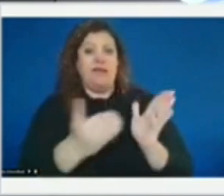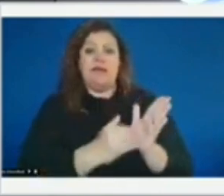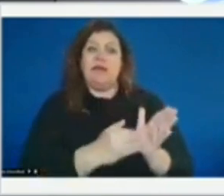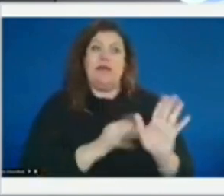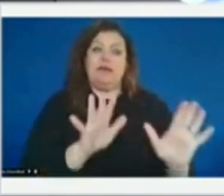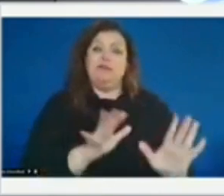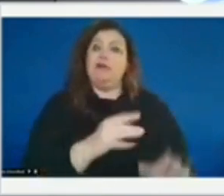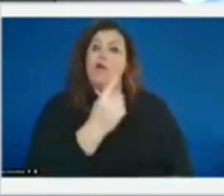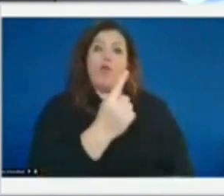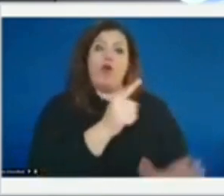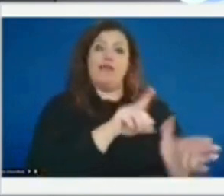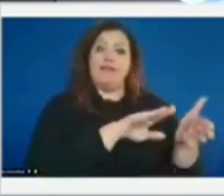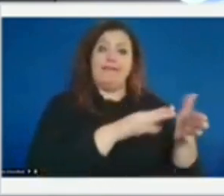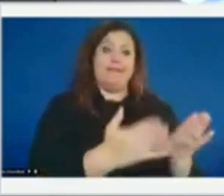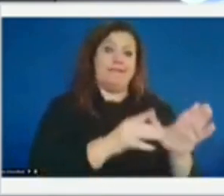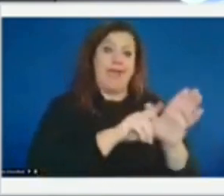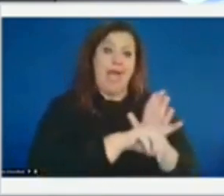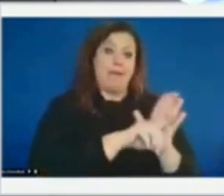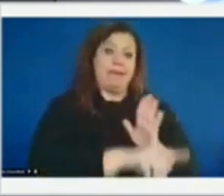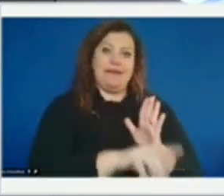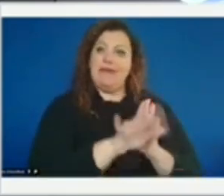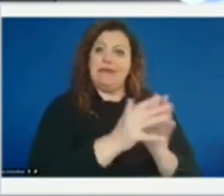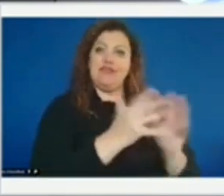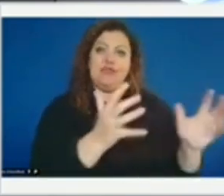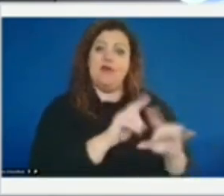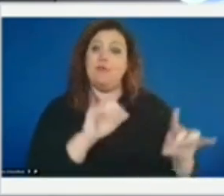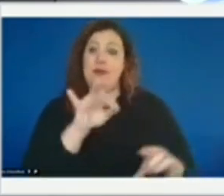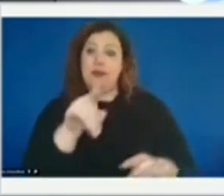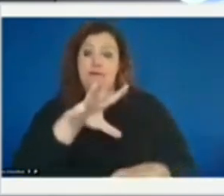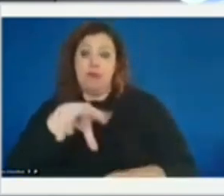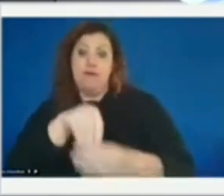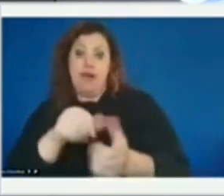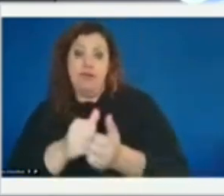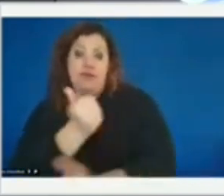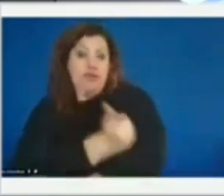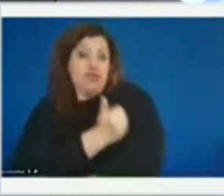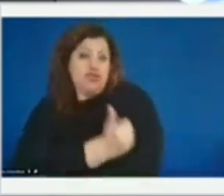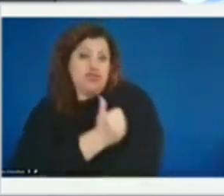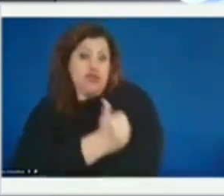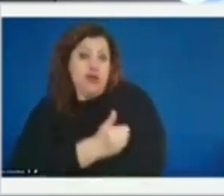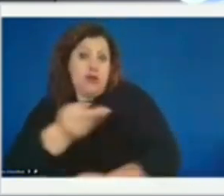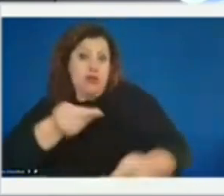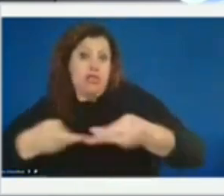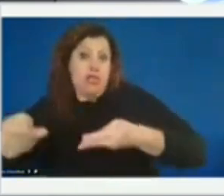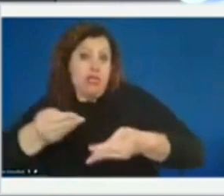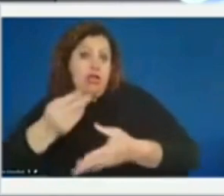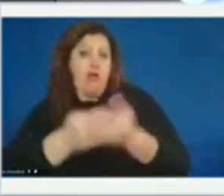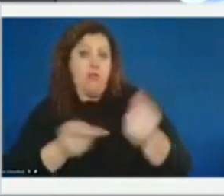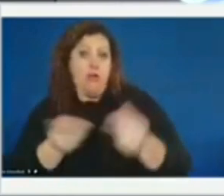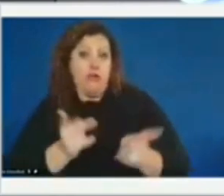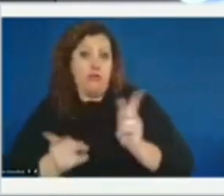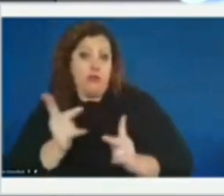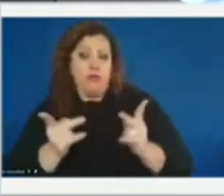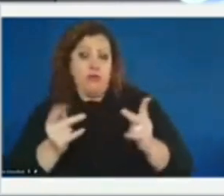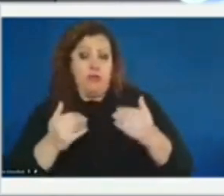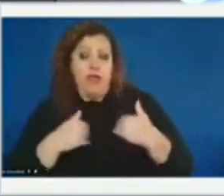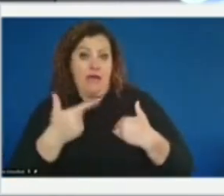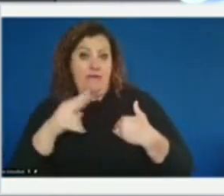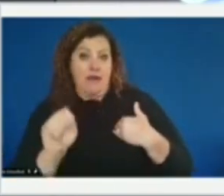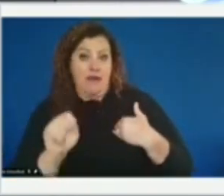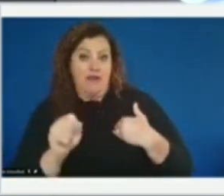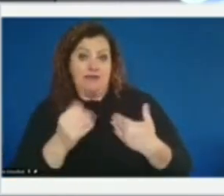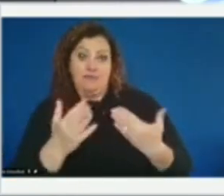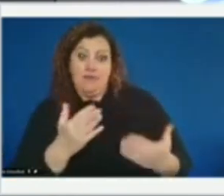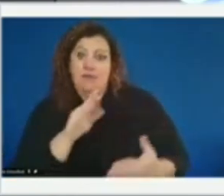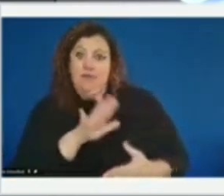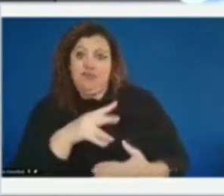many, but if you're involved in a drug transaction where both people bring guns to the table, one or two might be stolen, and that results in somebody